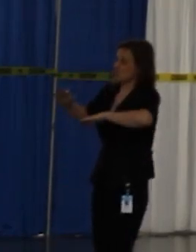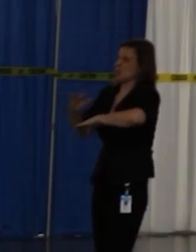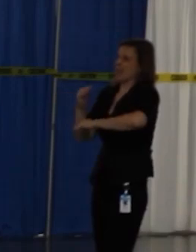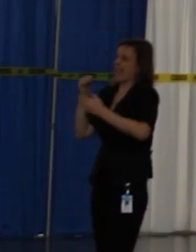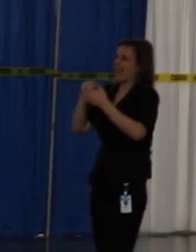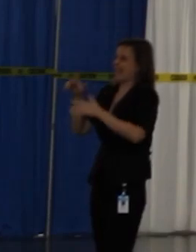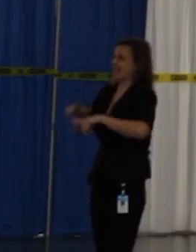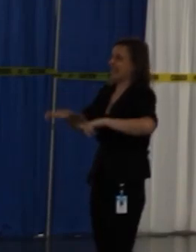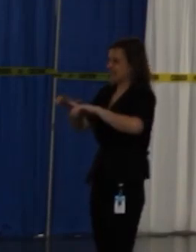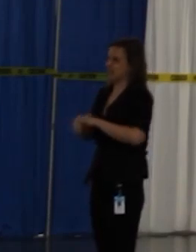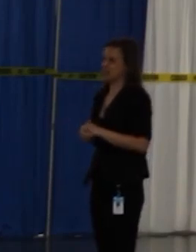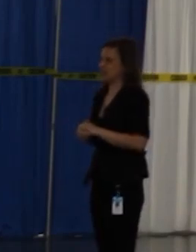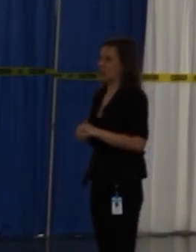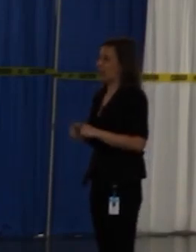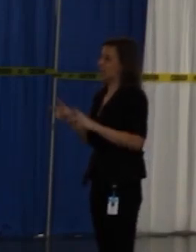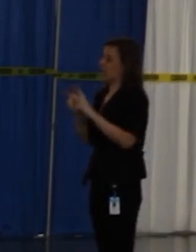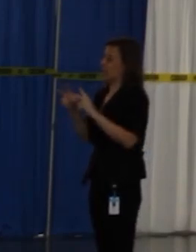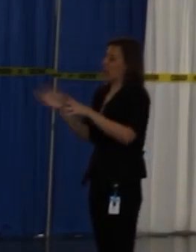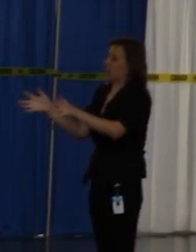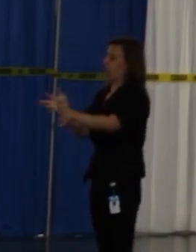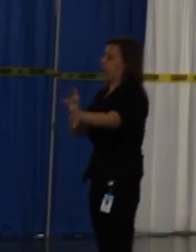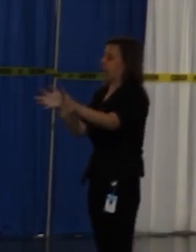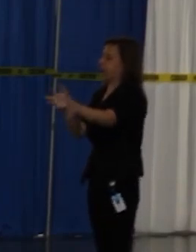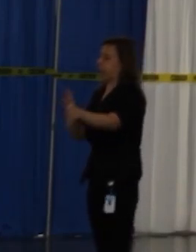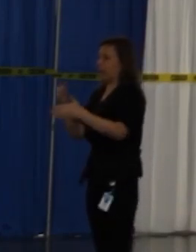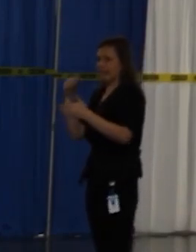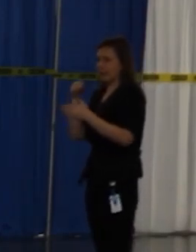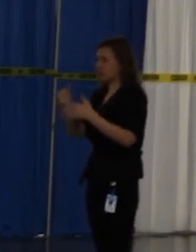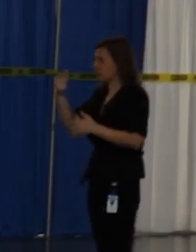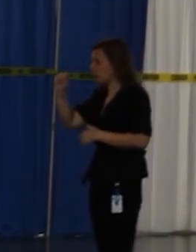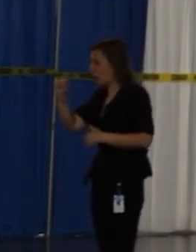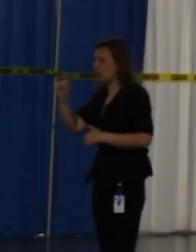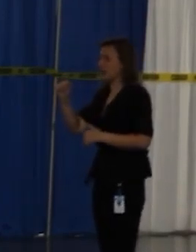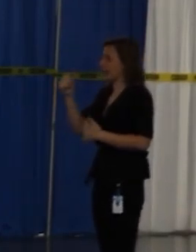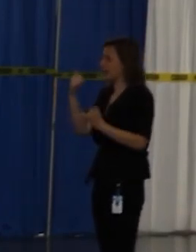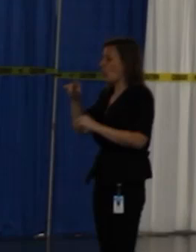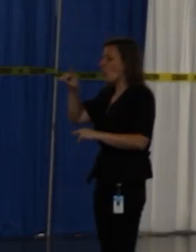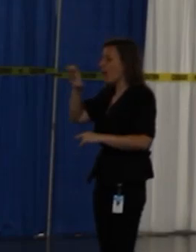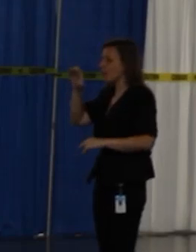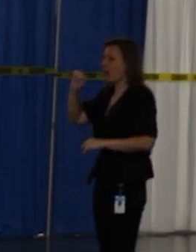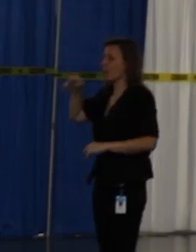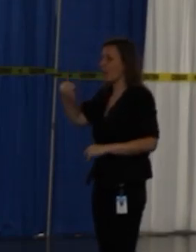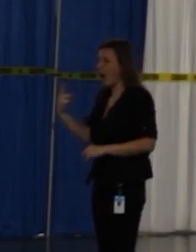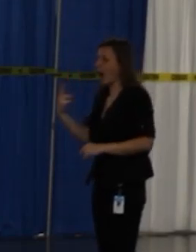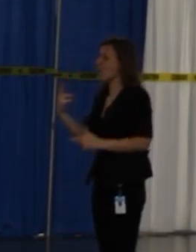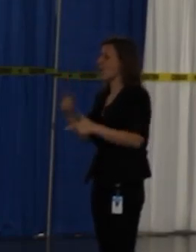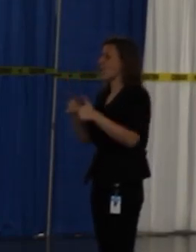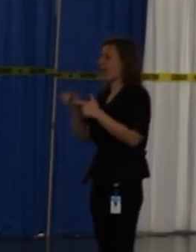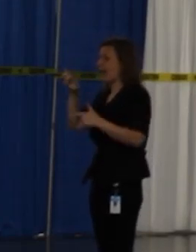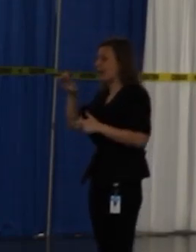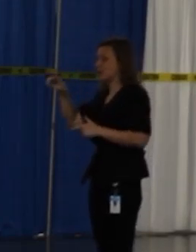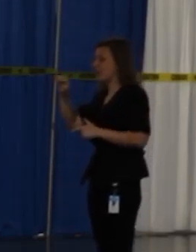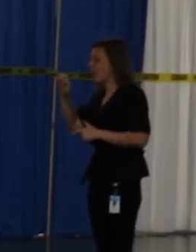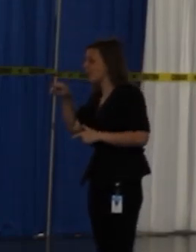a very gusty hurricane. Some of the peak winds there, even in Georgia, were around 100 on the wind gusts. Augusta, 82,